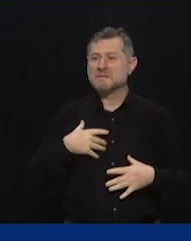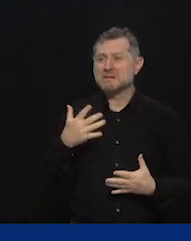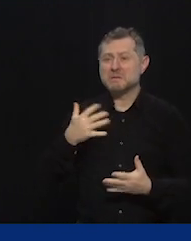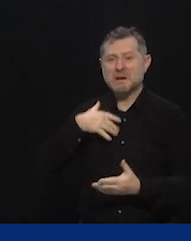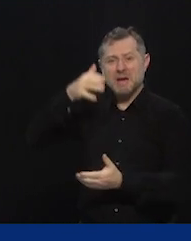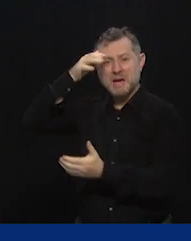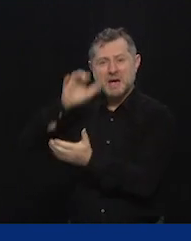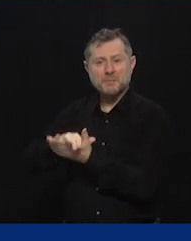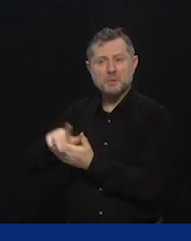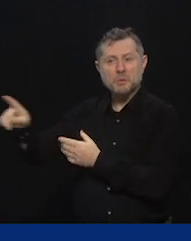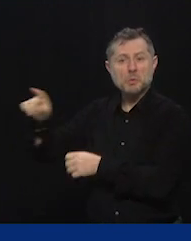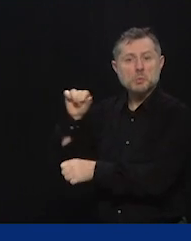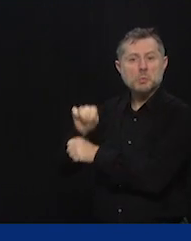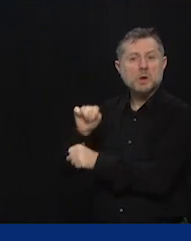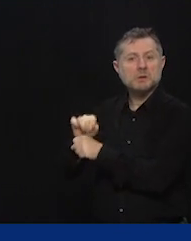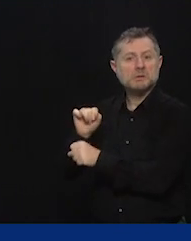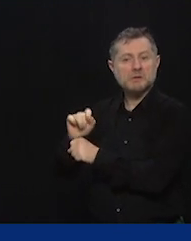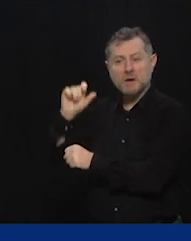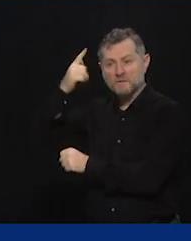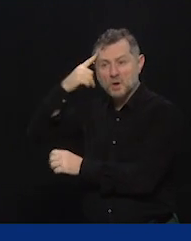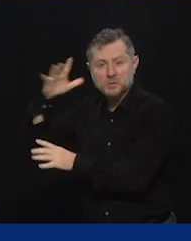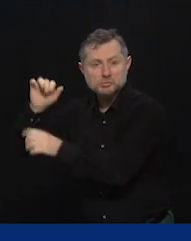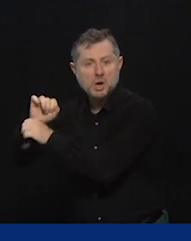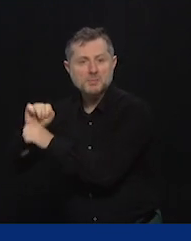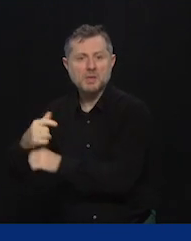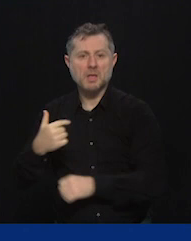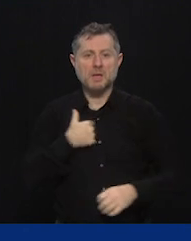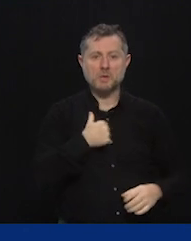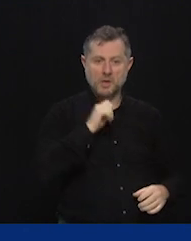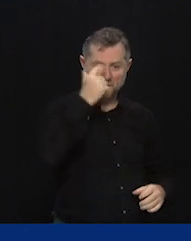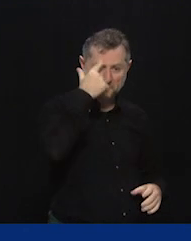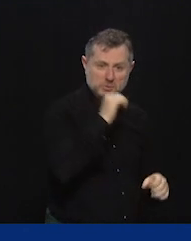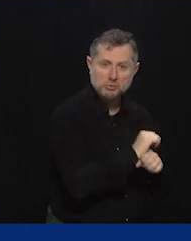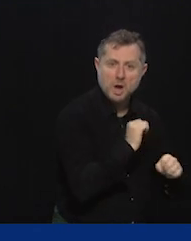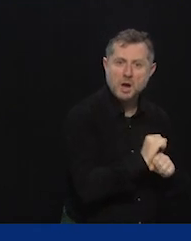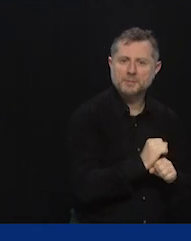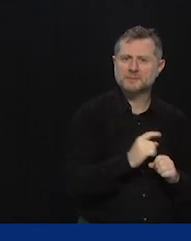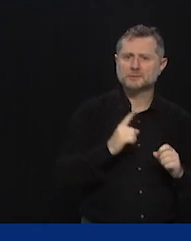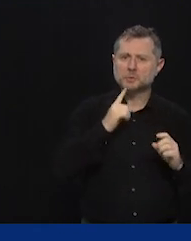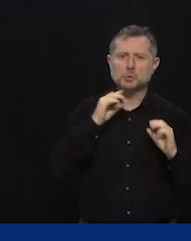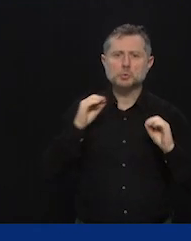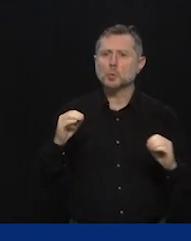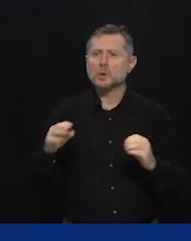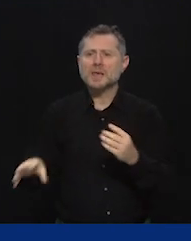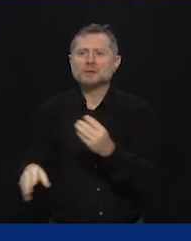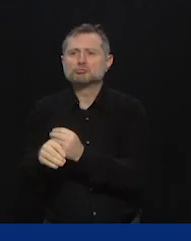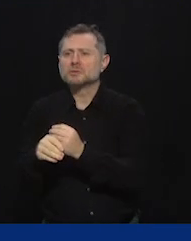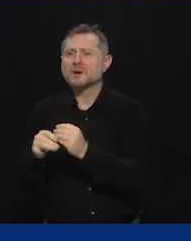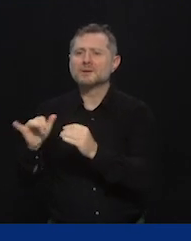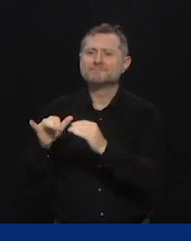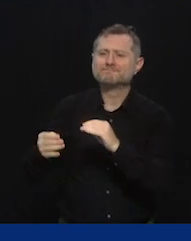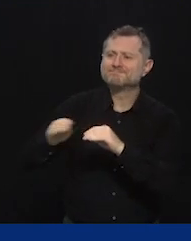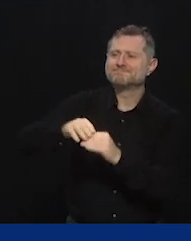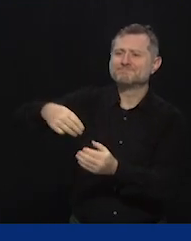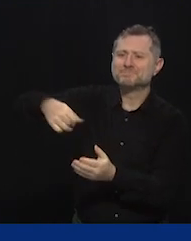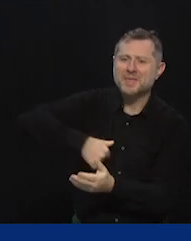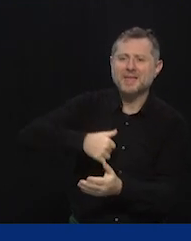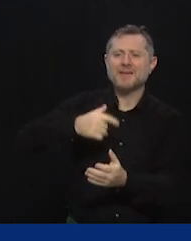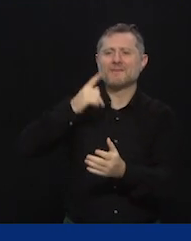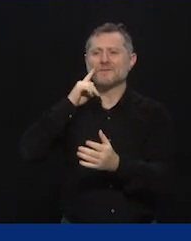didn't have the money for extra help to come in and take care of us, and we struggled. And at the time, not having the leave, not